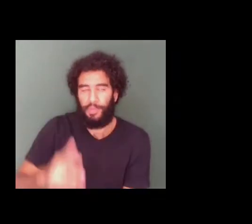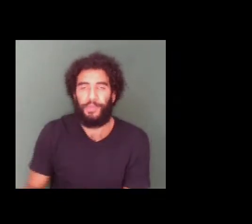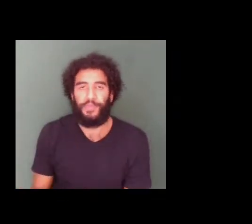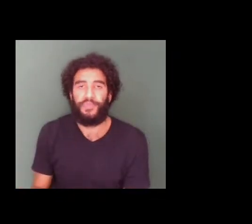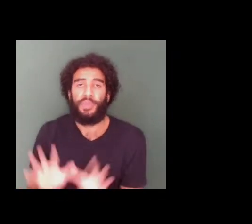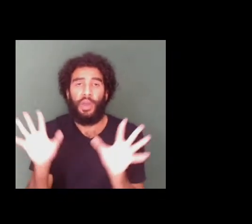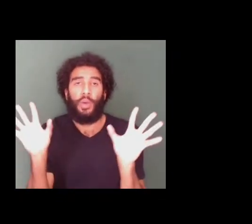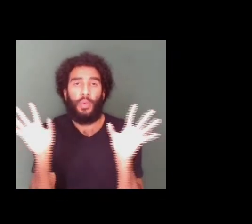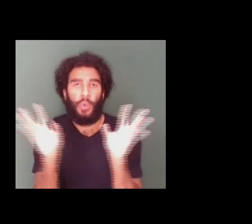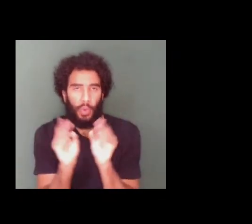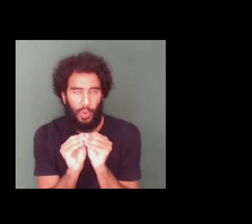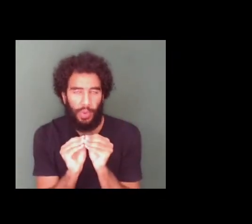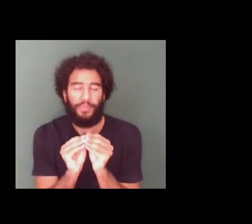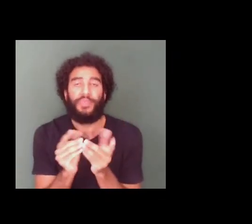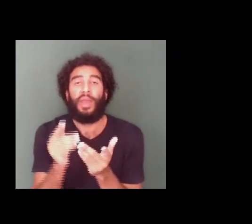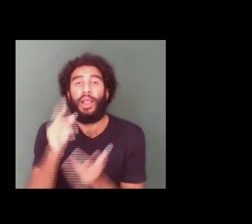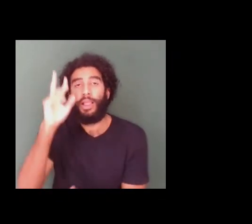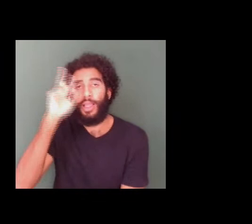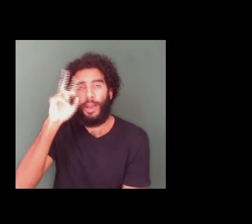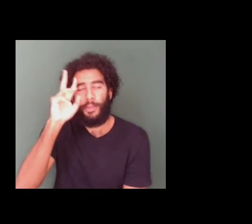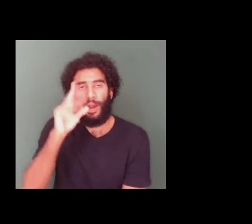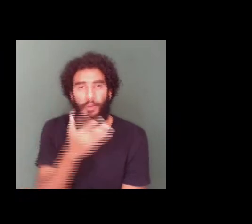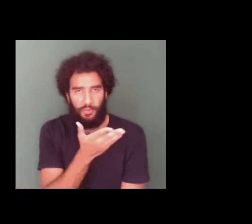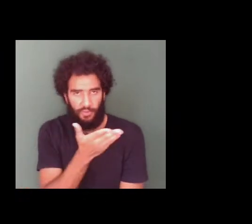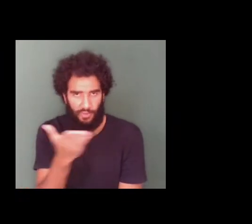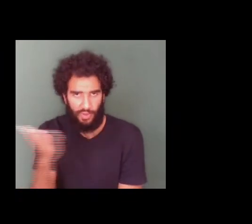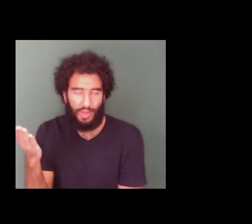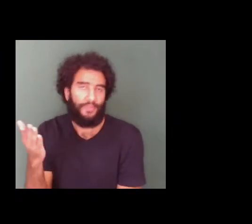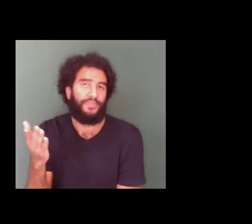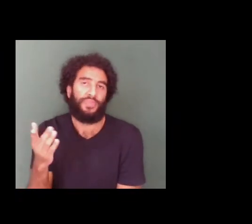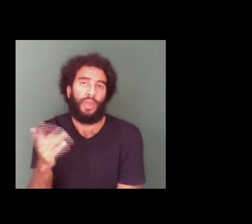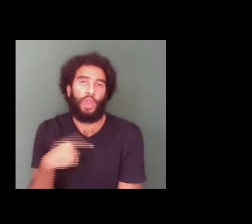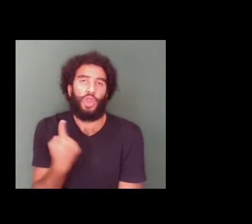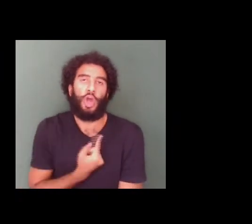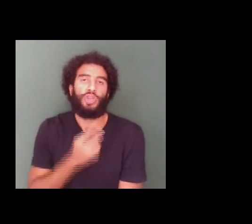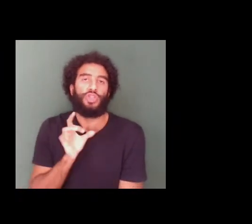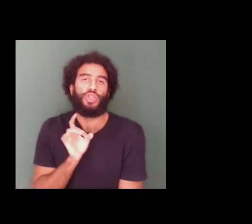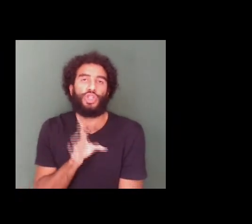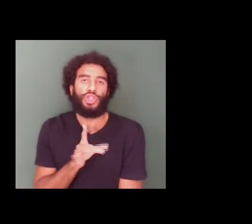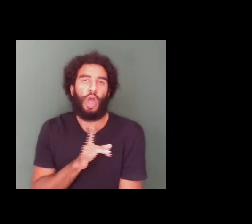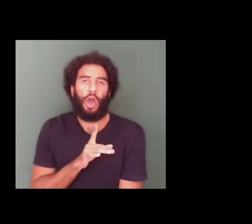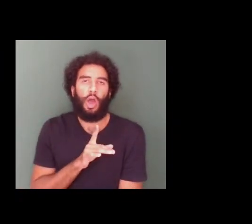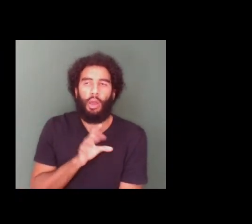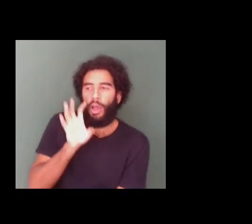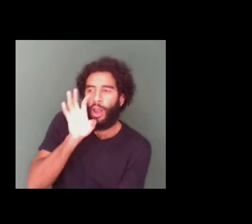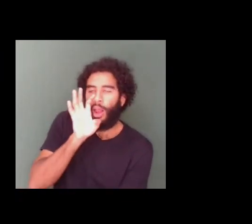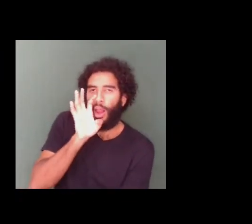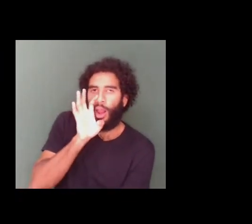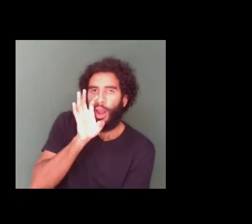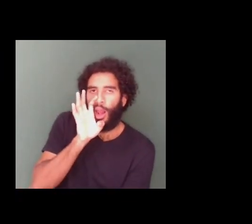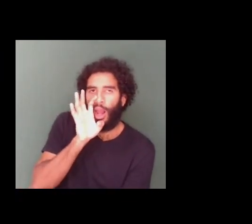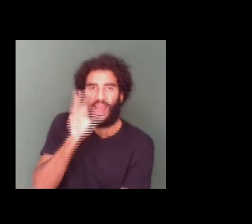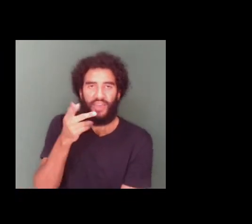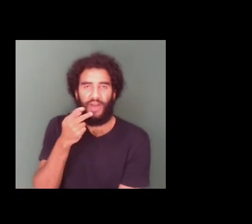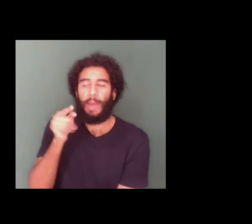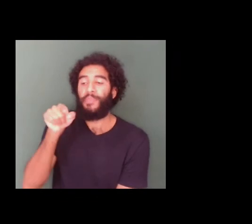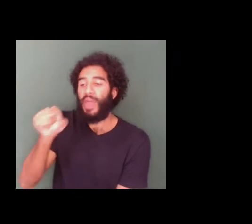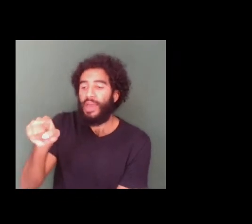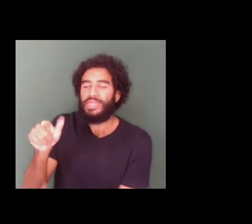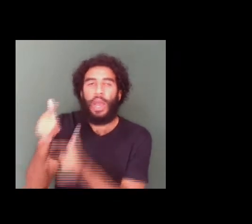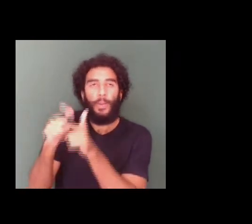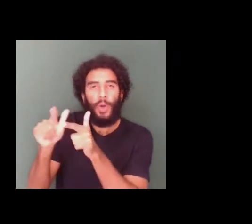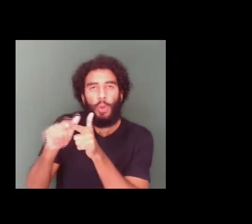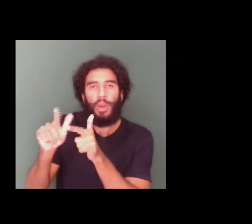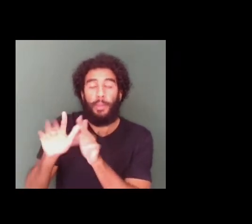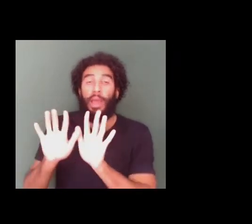just bystanders to this. We're not just saying this is a problem that's happening out there, isn't it too bad? But we can step up. We can change our